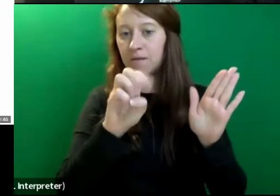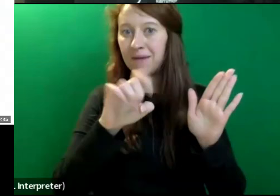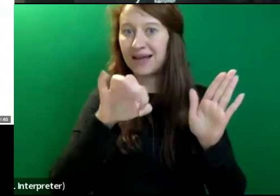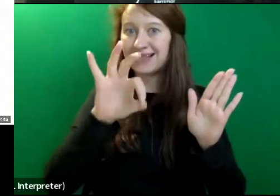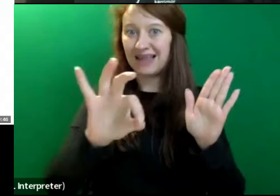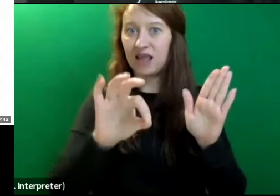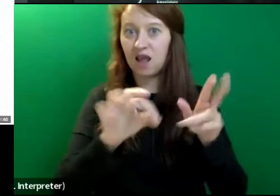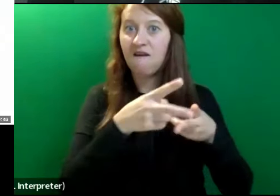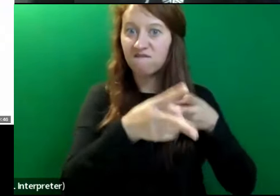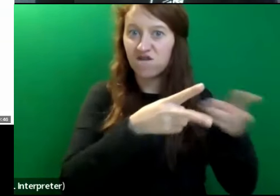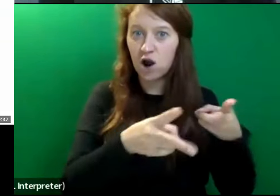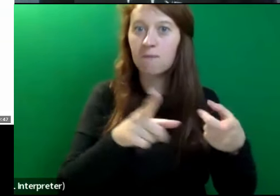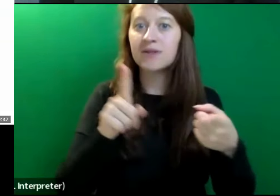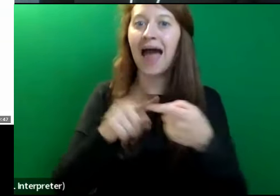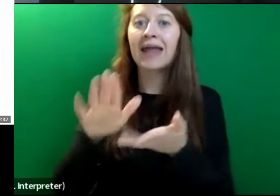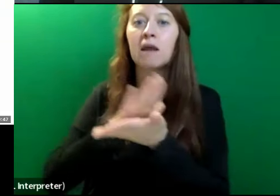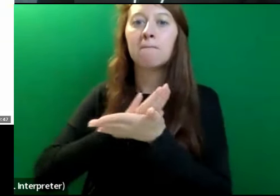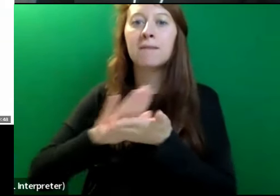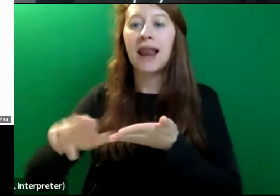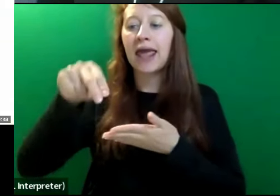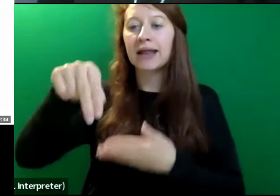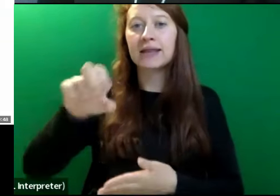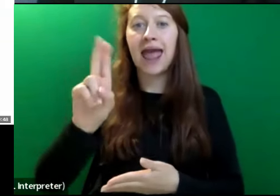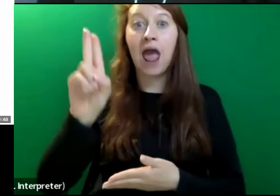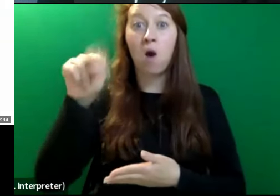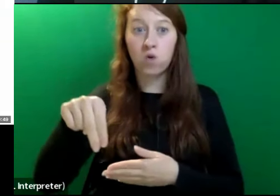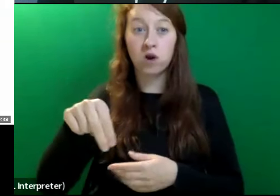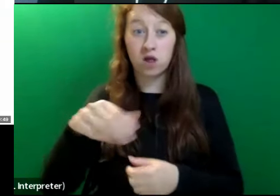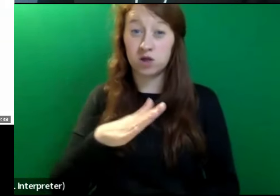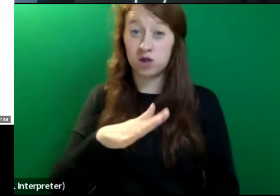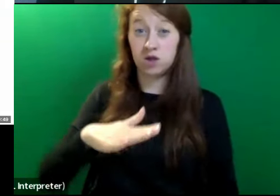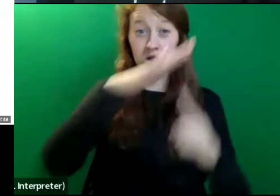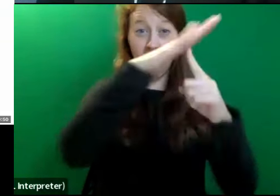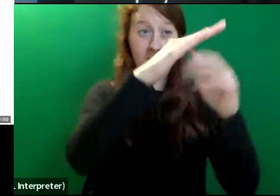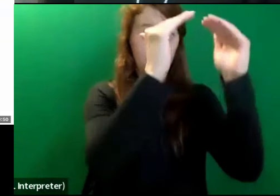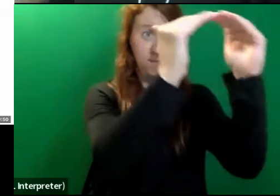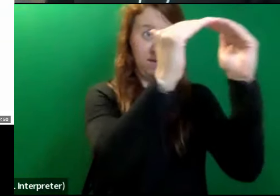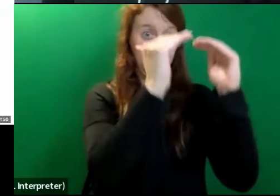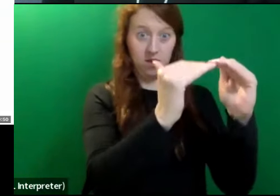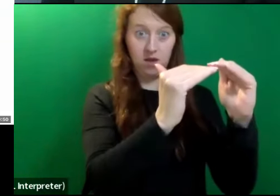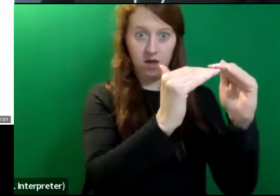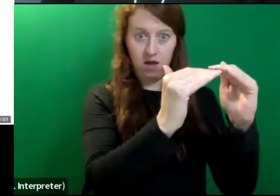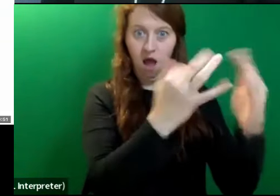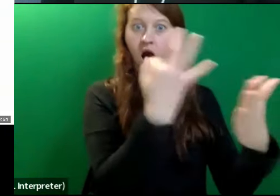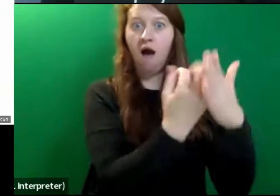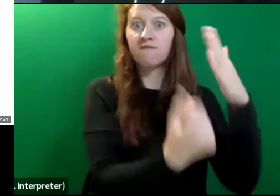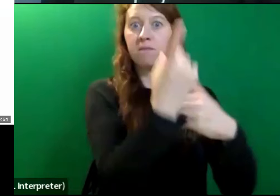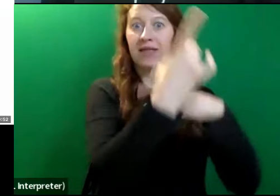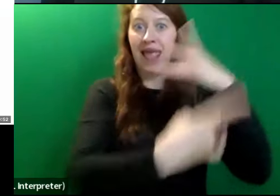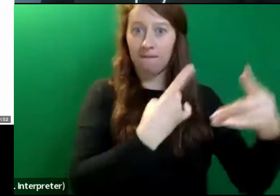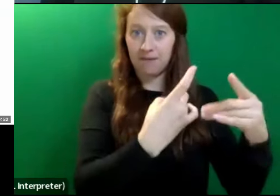are significantly more common than the next most common class, which was pronouns.